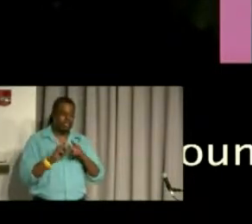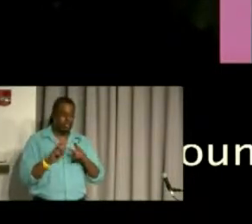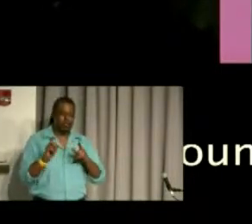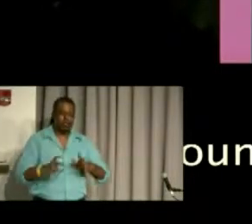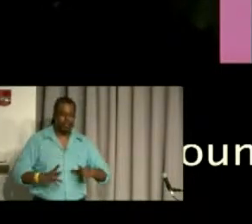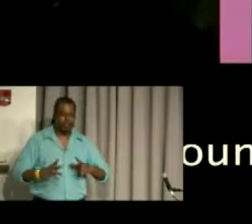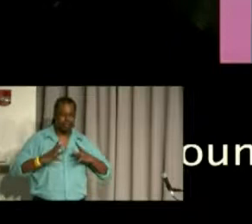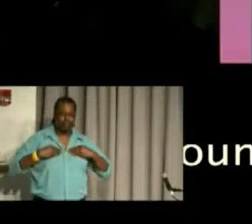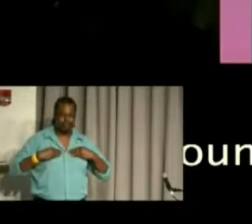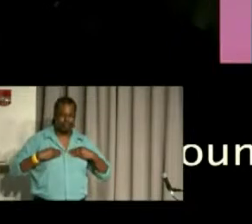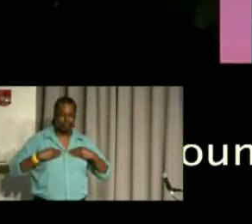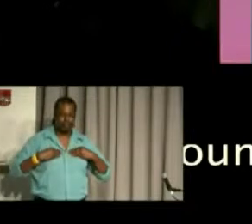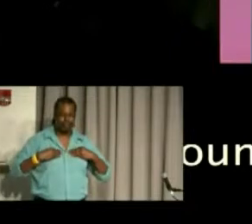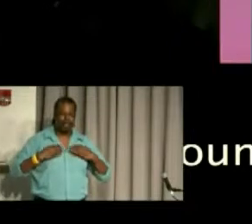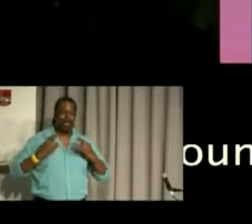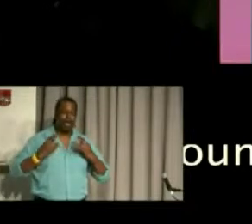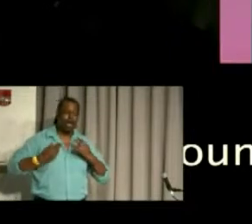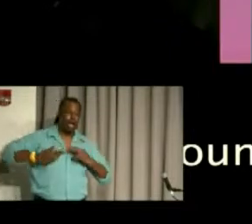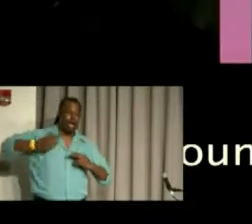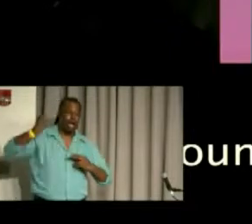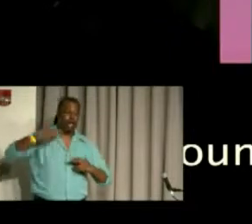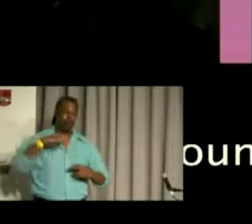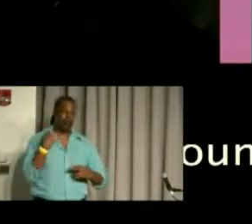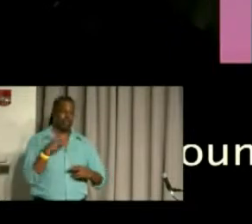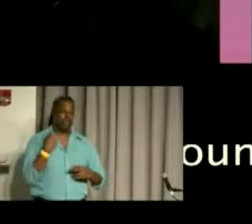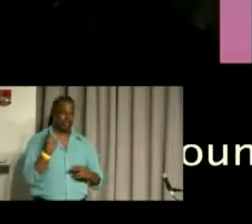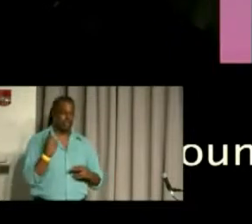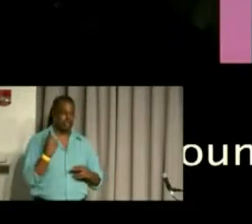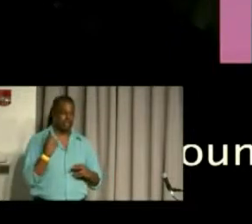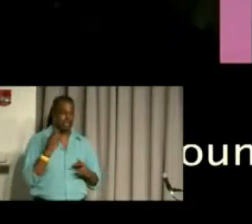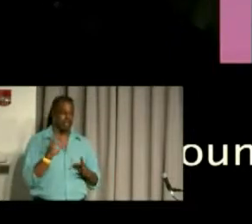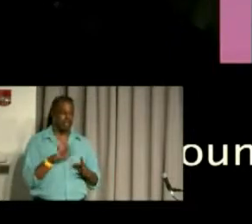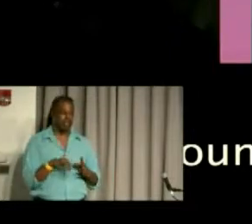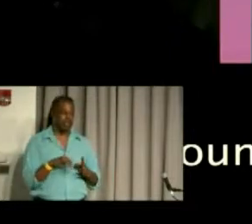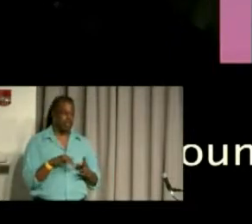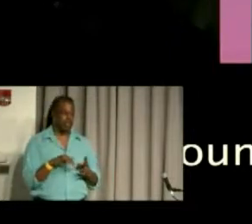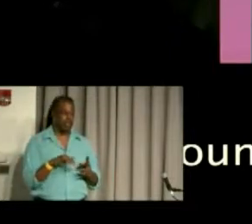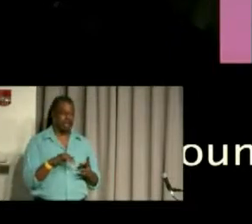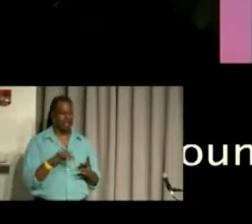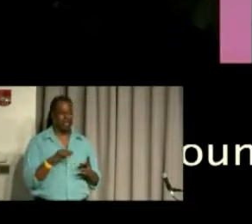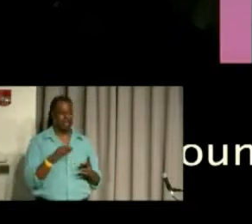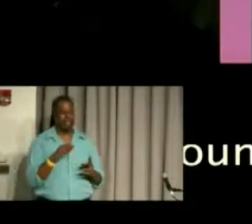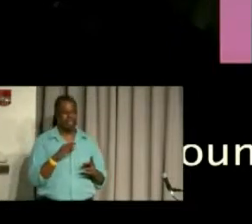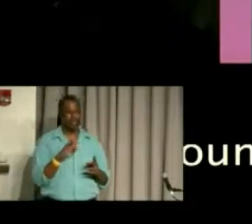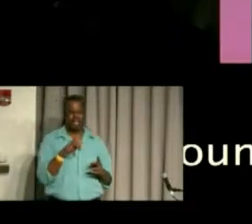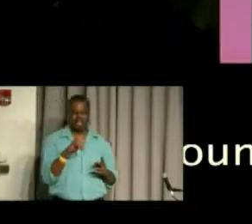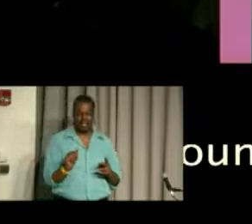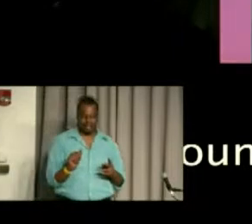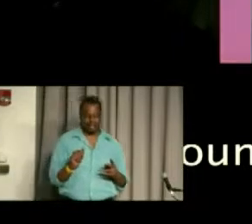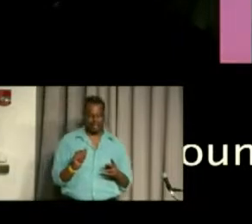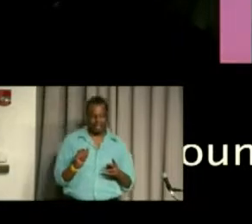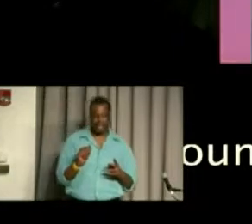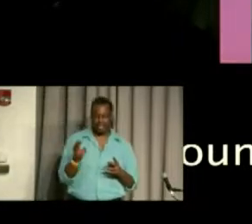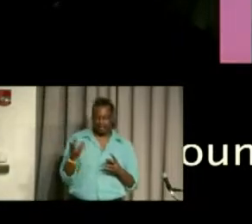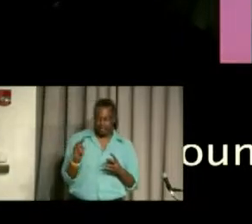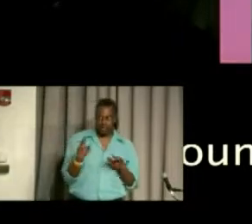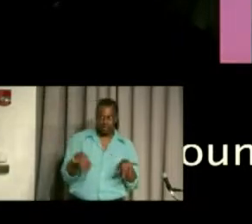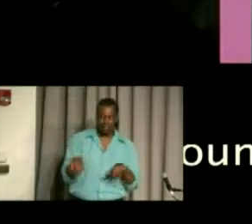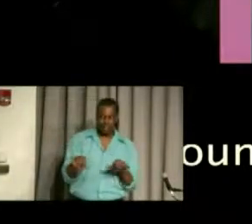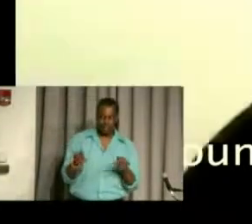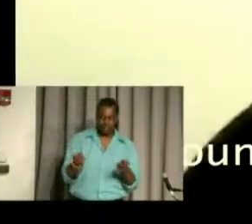to a far greater risk than even the EPA's own standards would